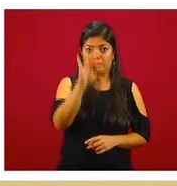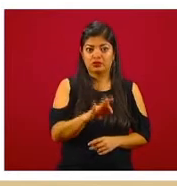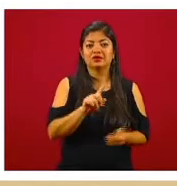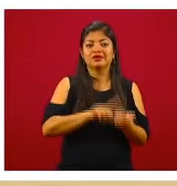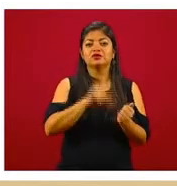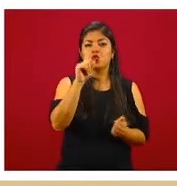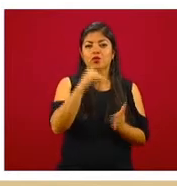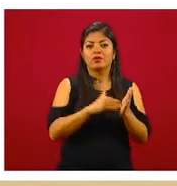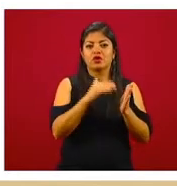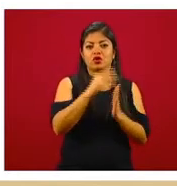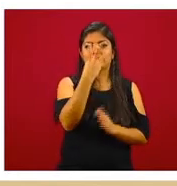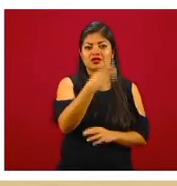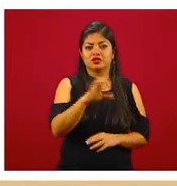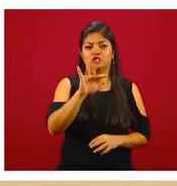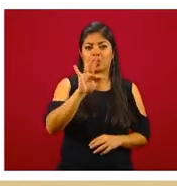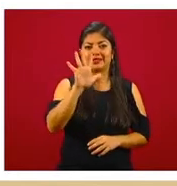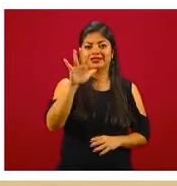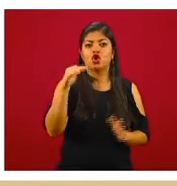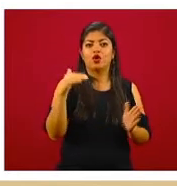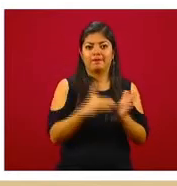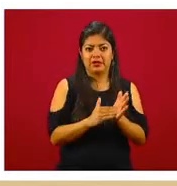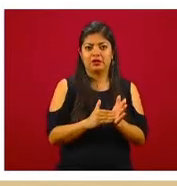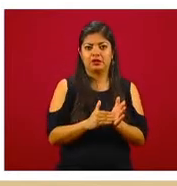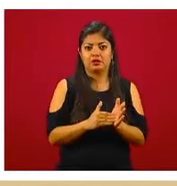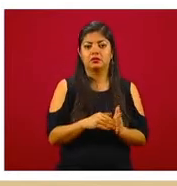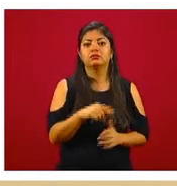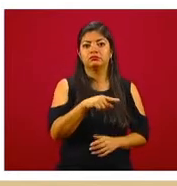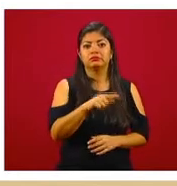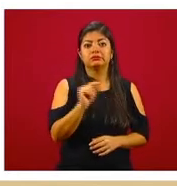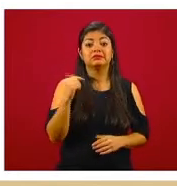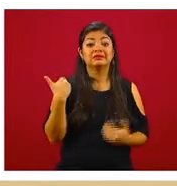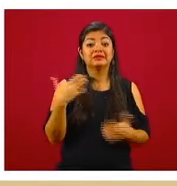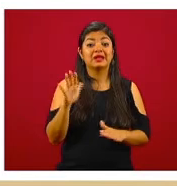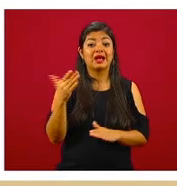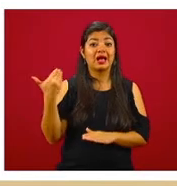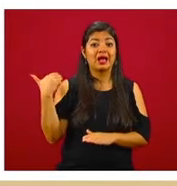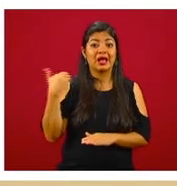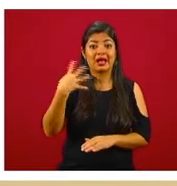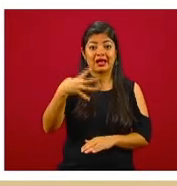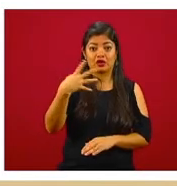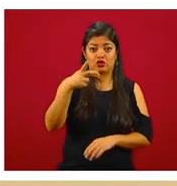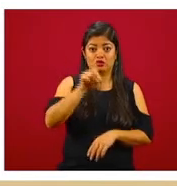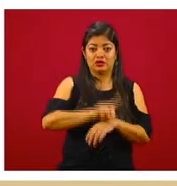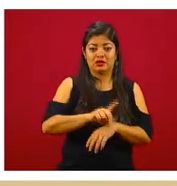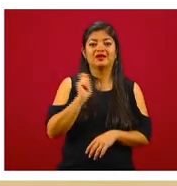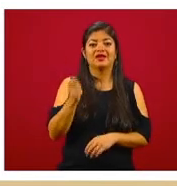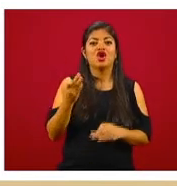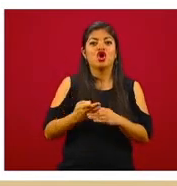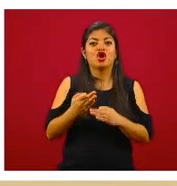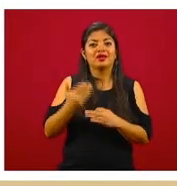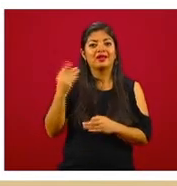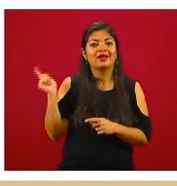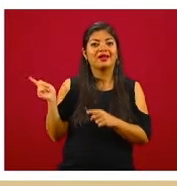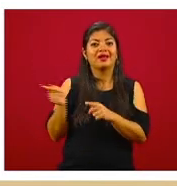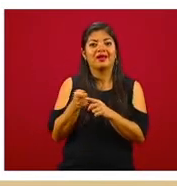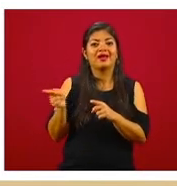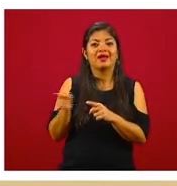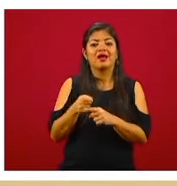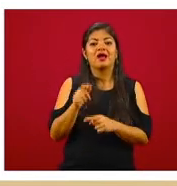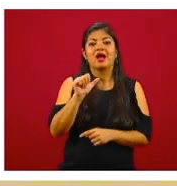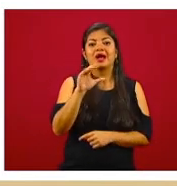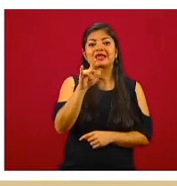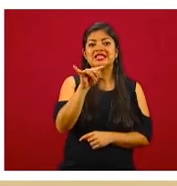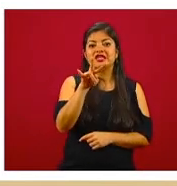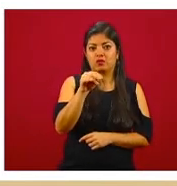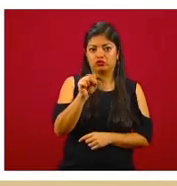have had 1.345.000, COVID-19, lo han 25%, tenido en which los últimos represents 14 días y son la parte activa de la epidemia. La 1,345,039 región